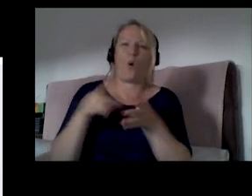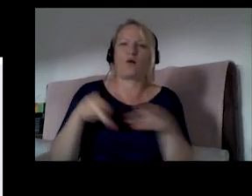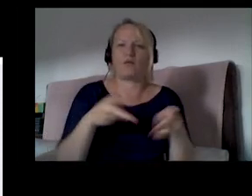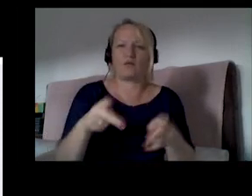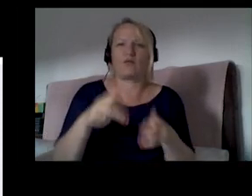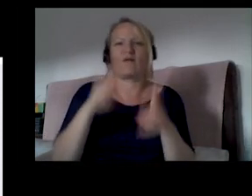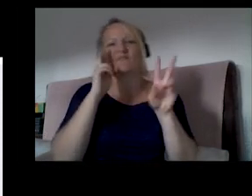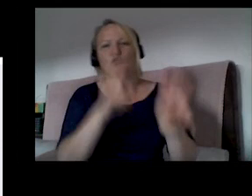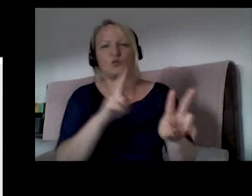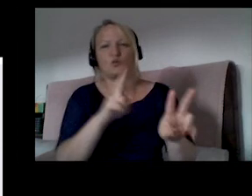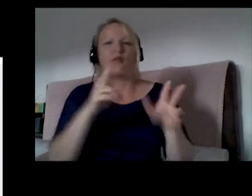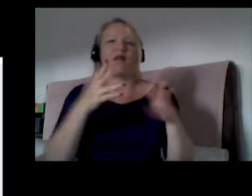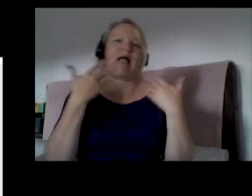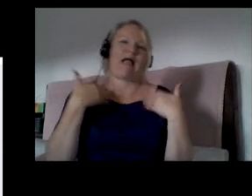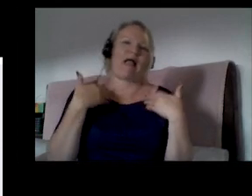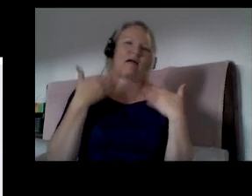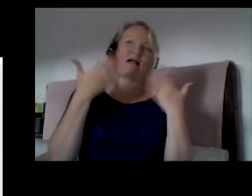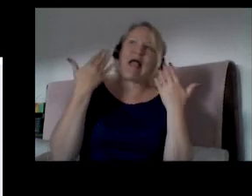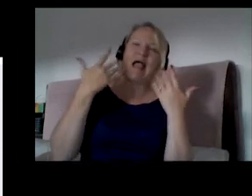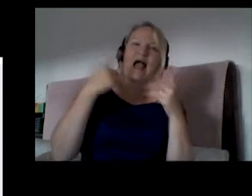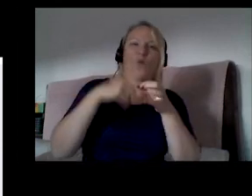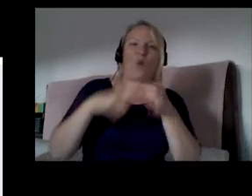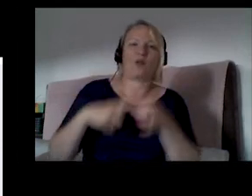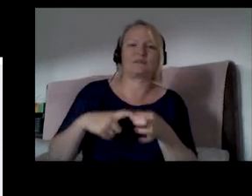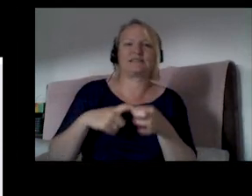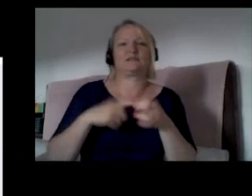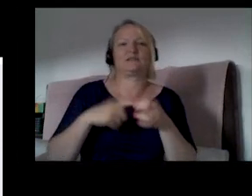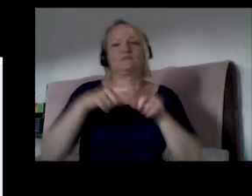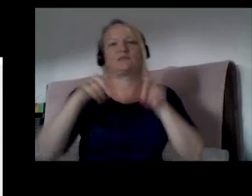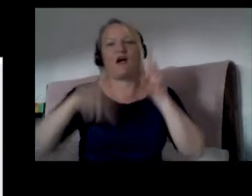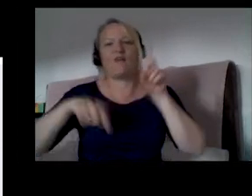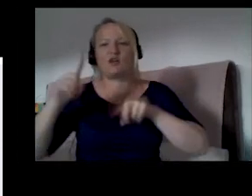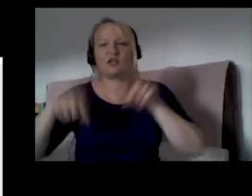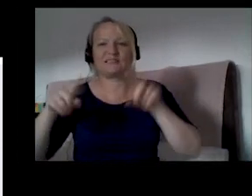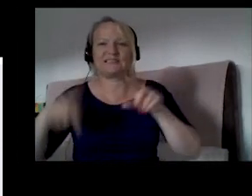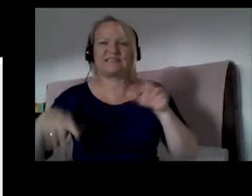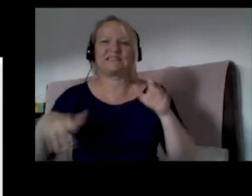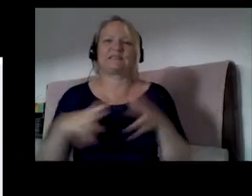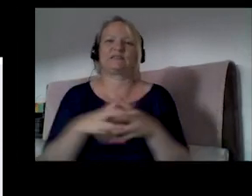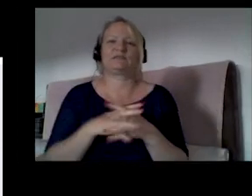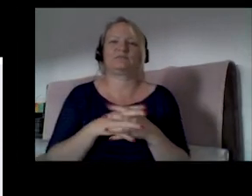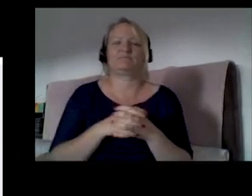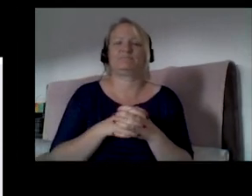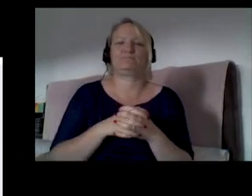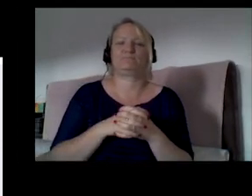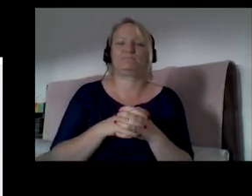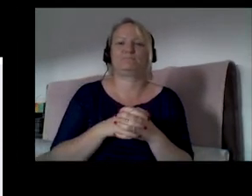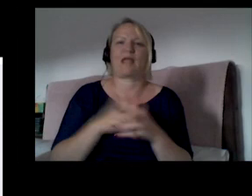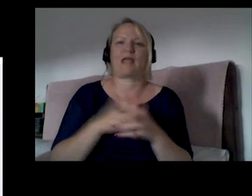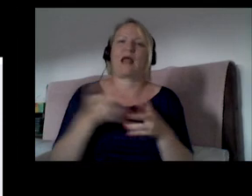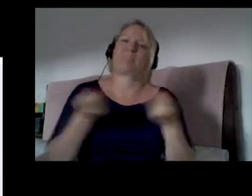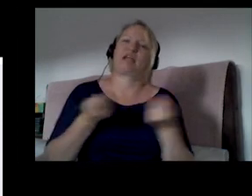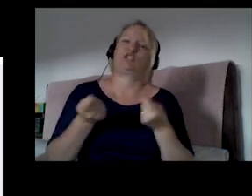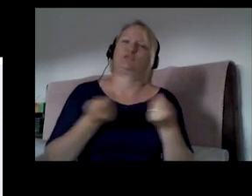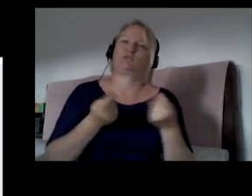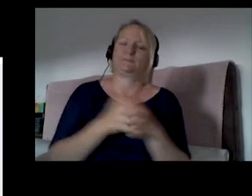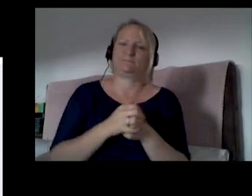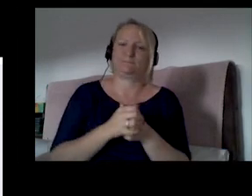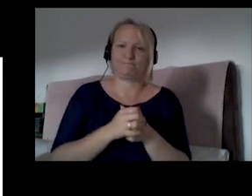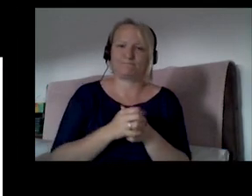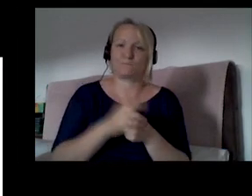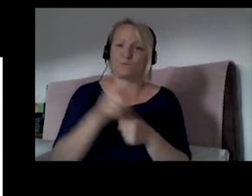routes, visual, noise and vibration, air quality, health, biodiversity and contamination